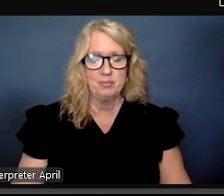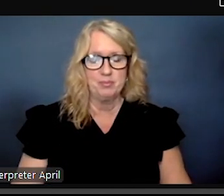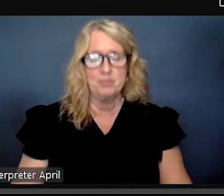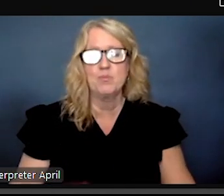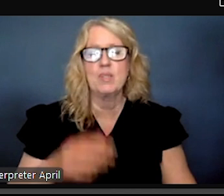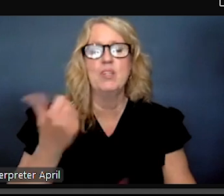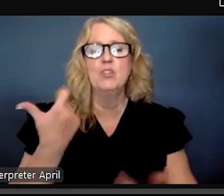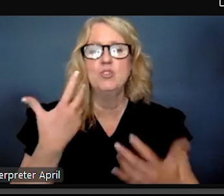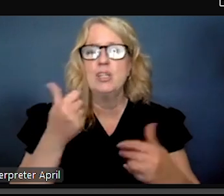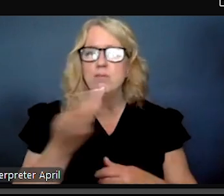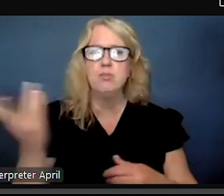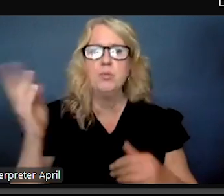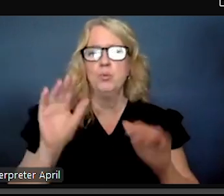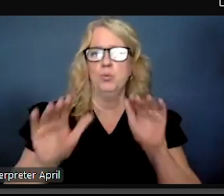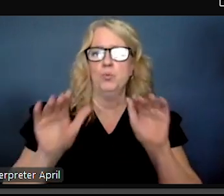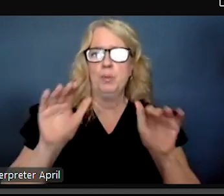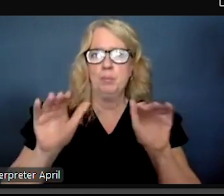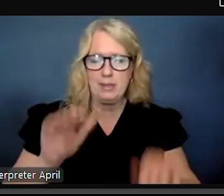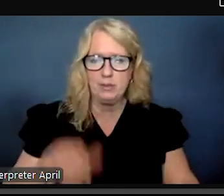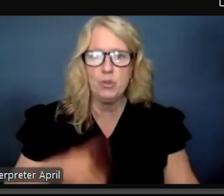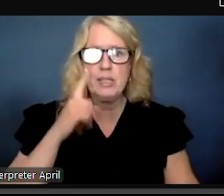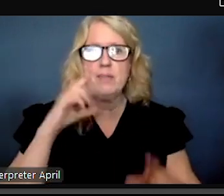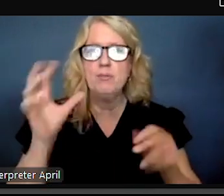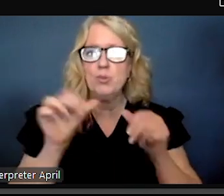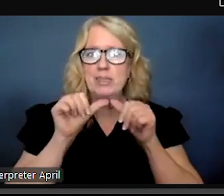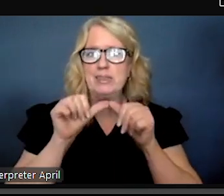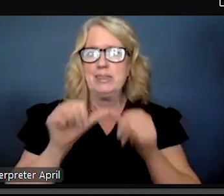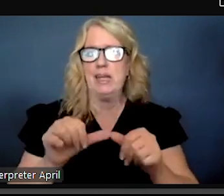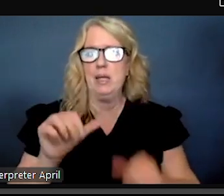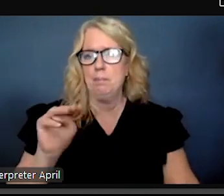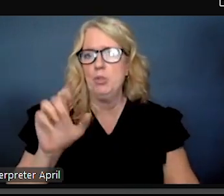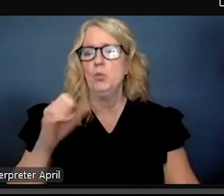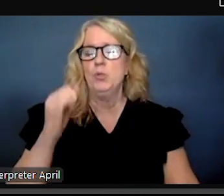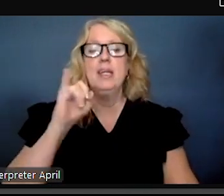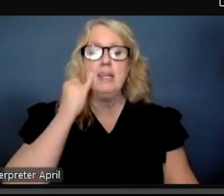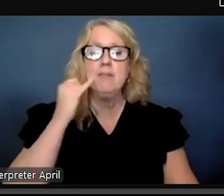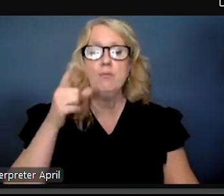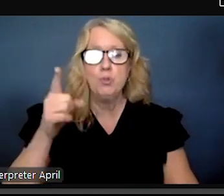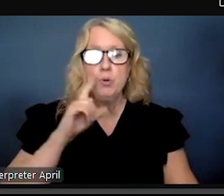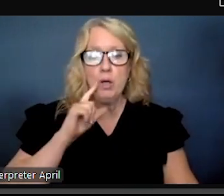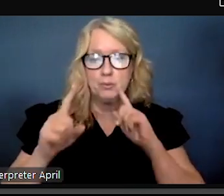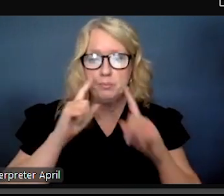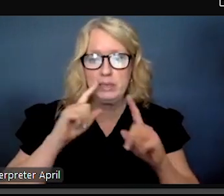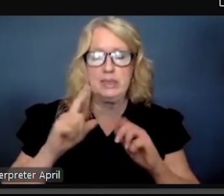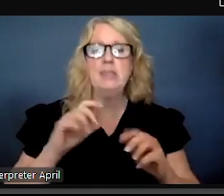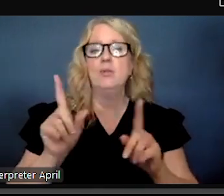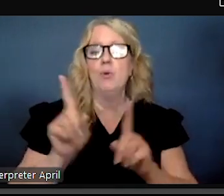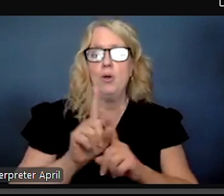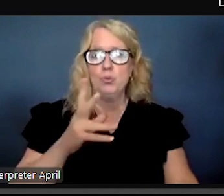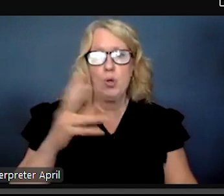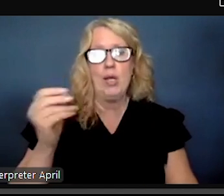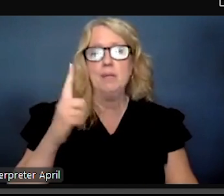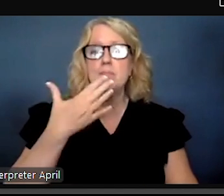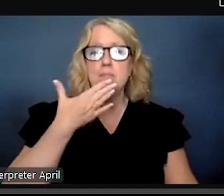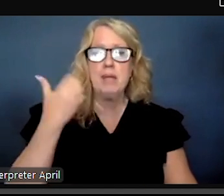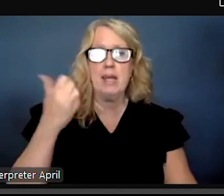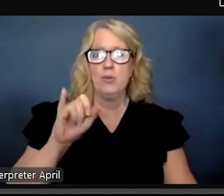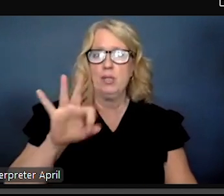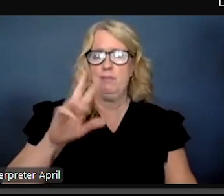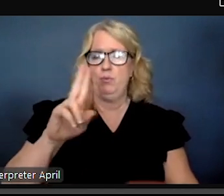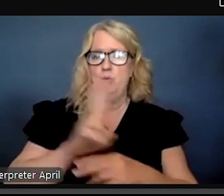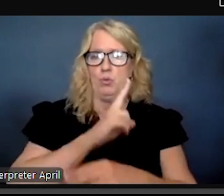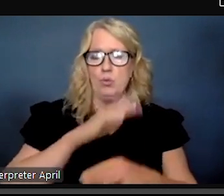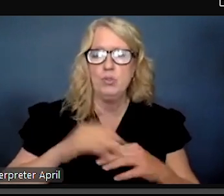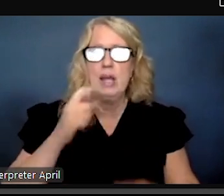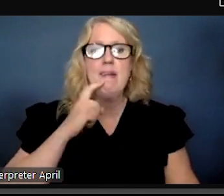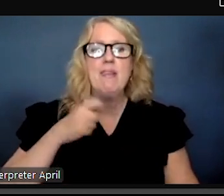Just a few reminders, as always, if you can stay mute unless you are speaking. Also, it's better if you use the